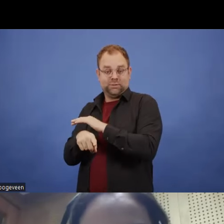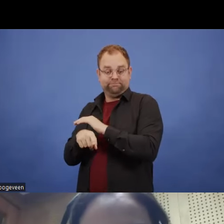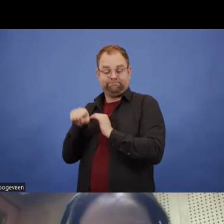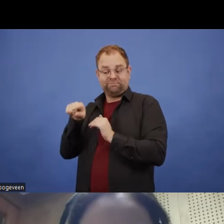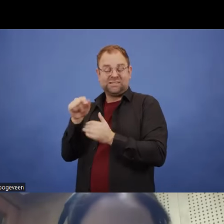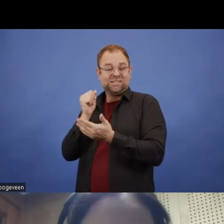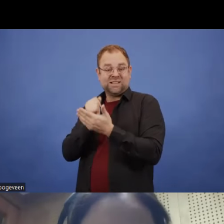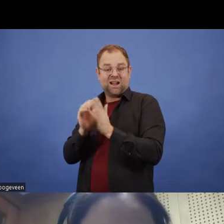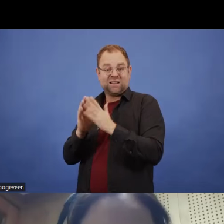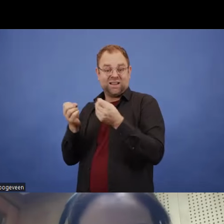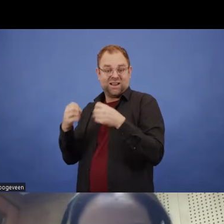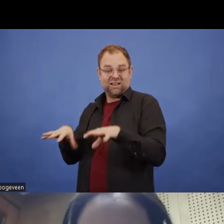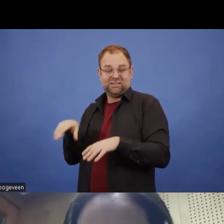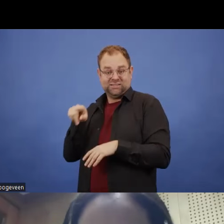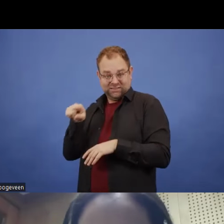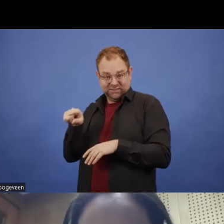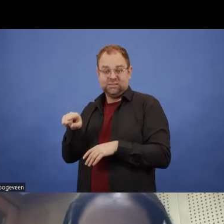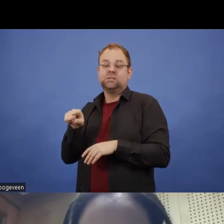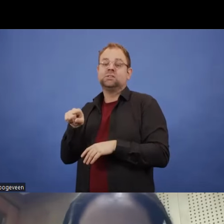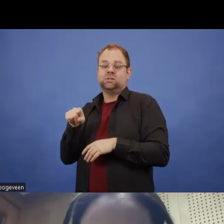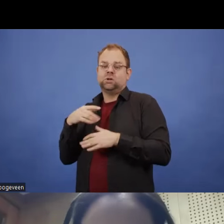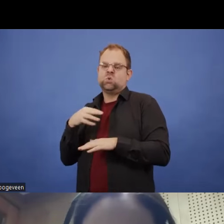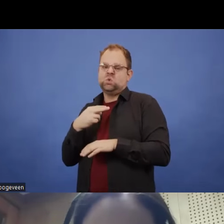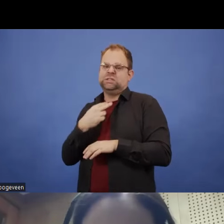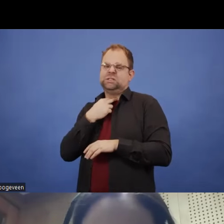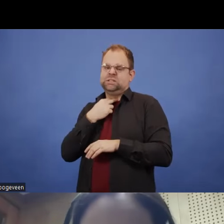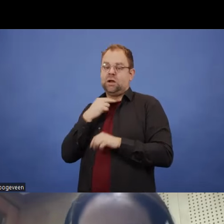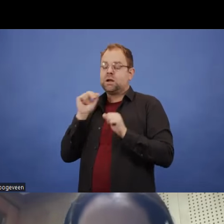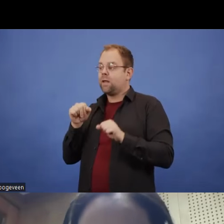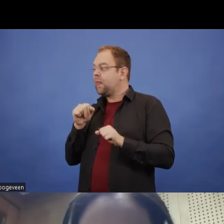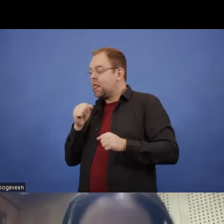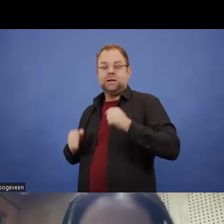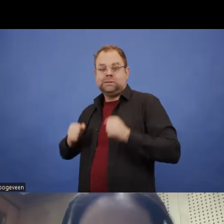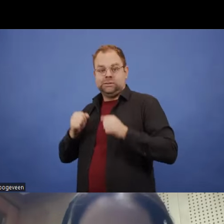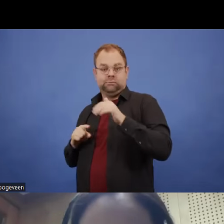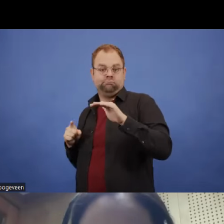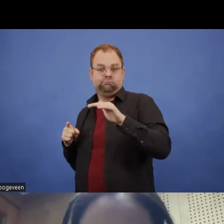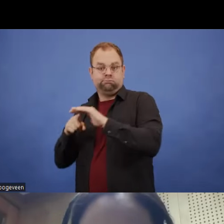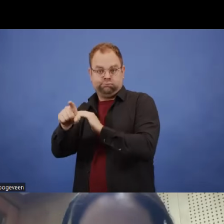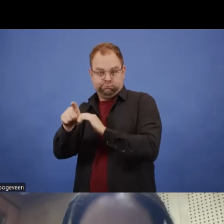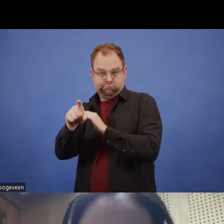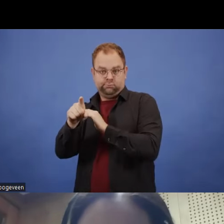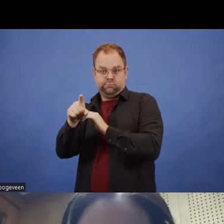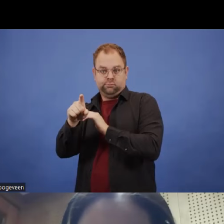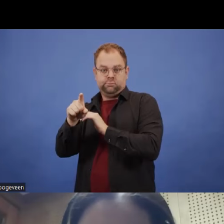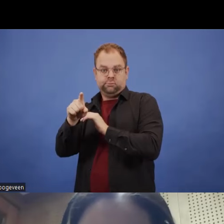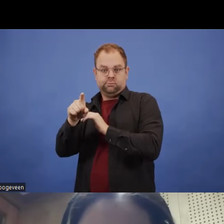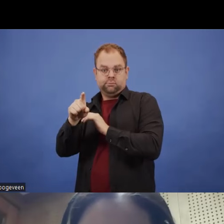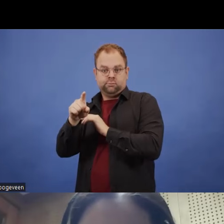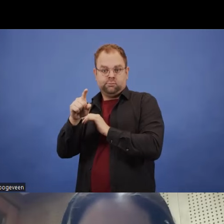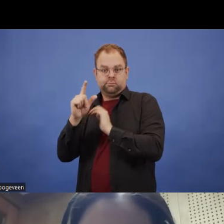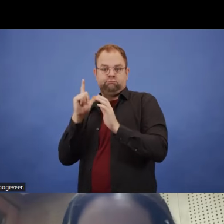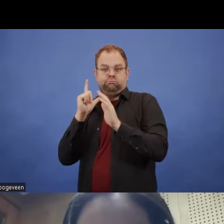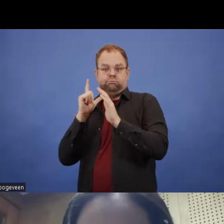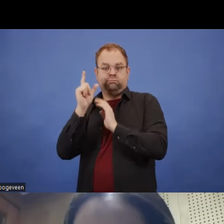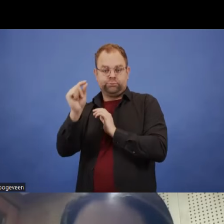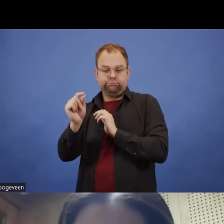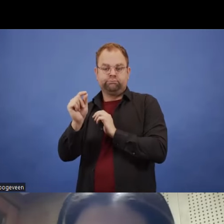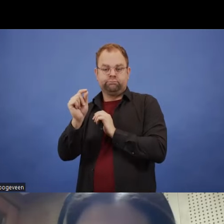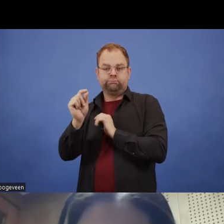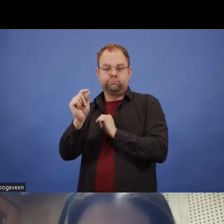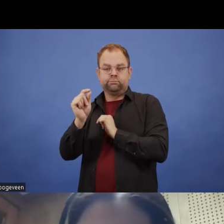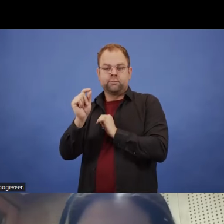of the Rohingya from Myanmar, for them, their statelessness was